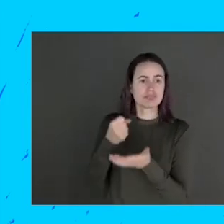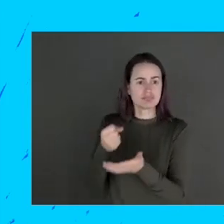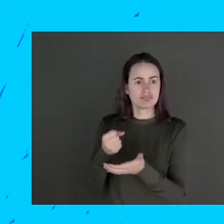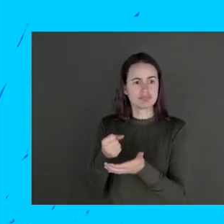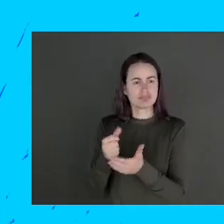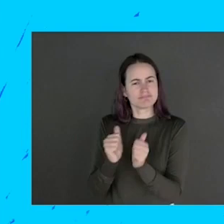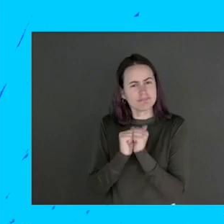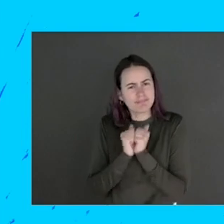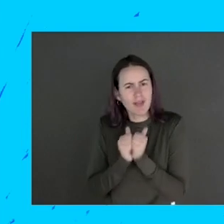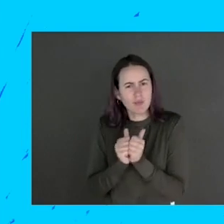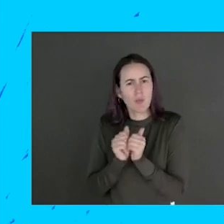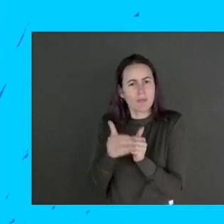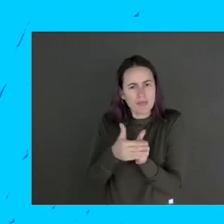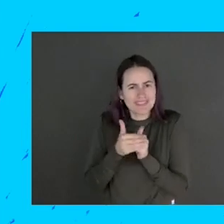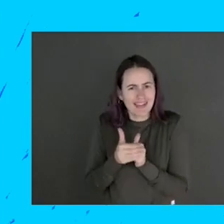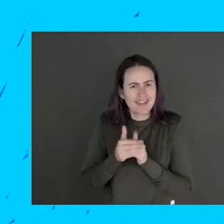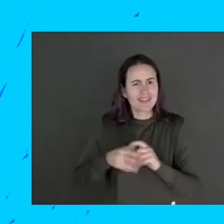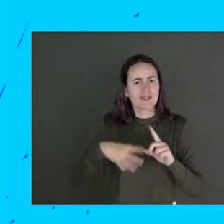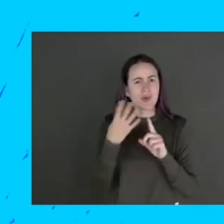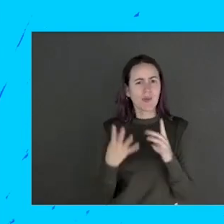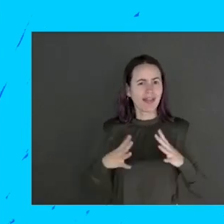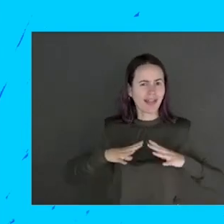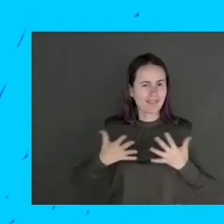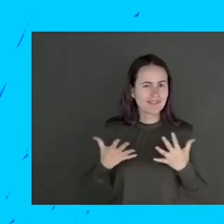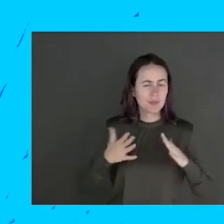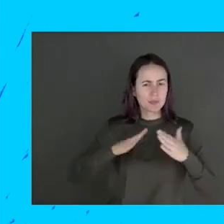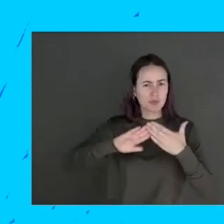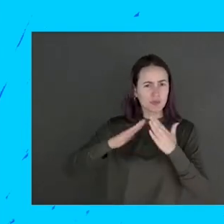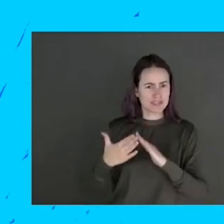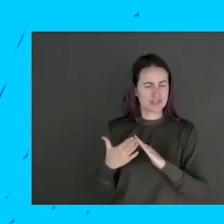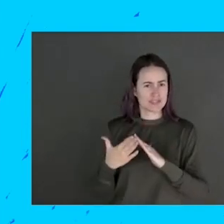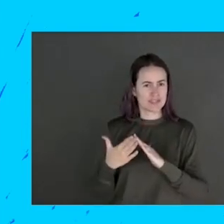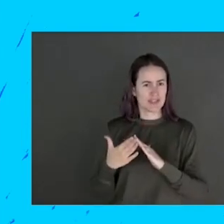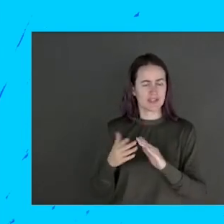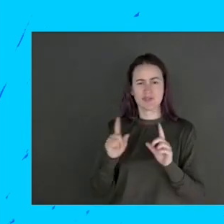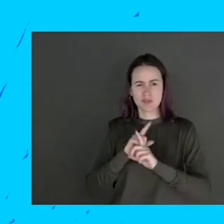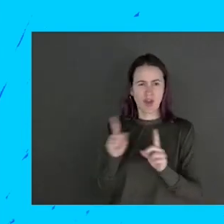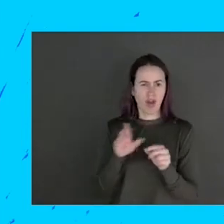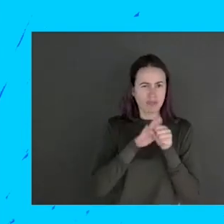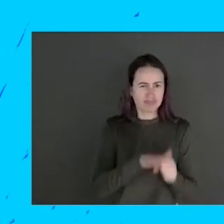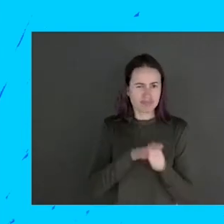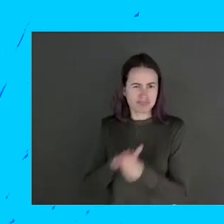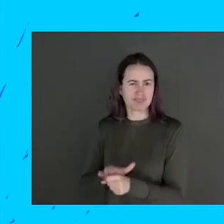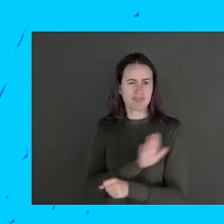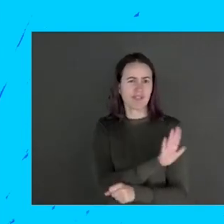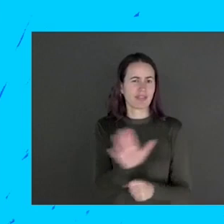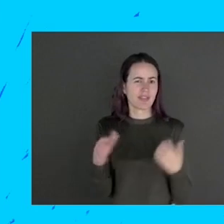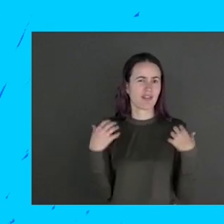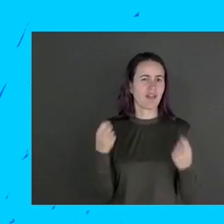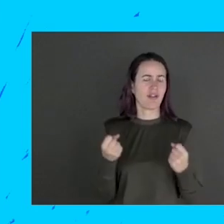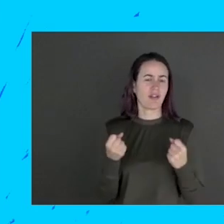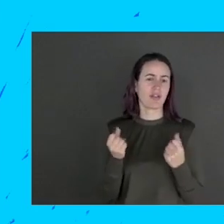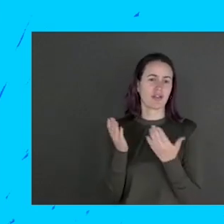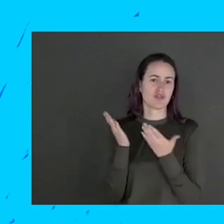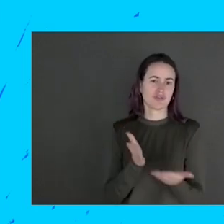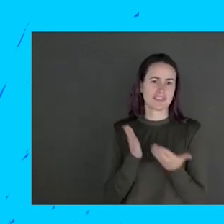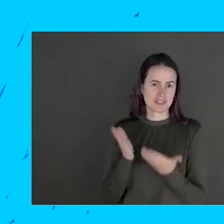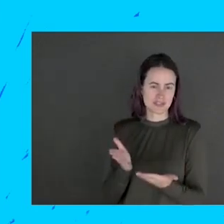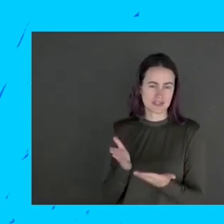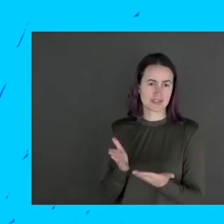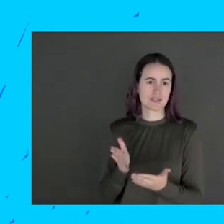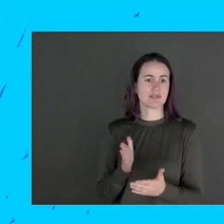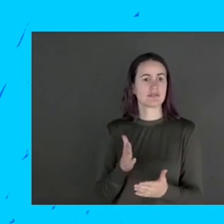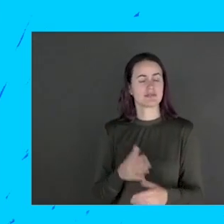LGBTIQA community and non-discriminatory access to health services and employment. Thank